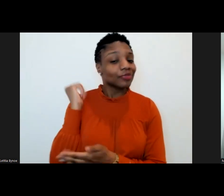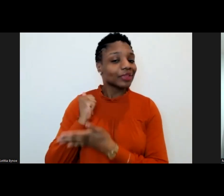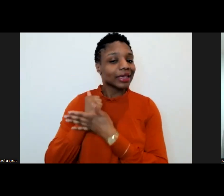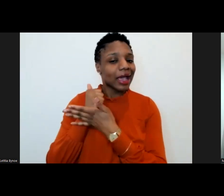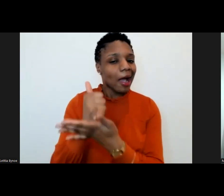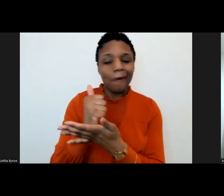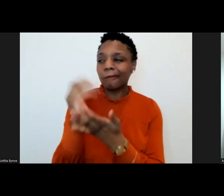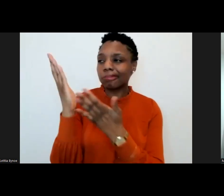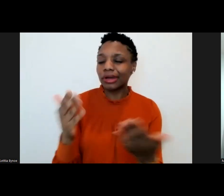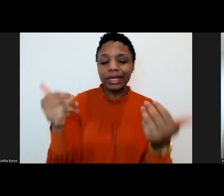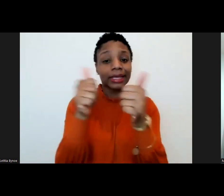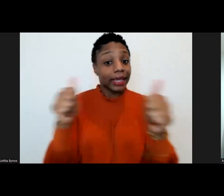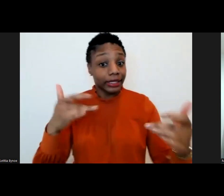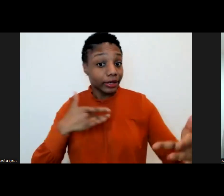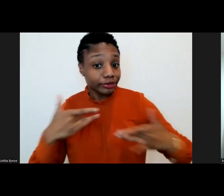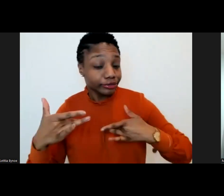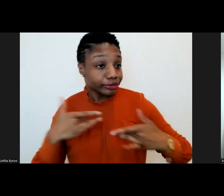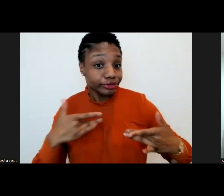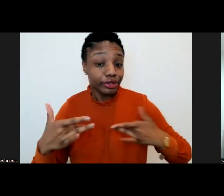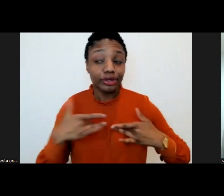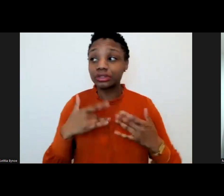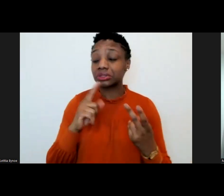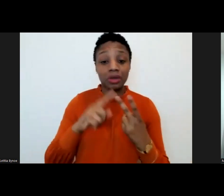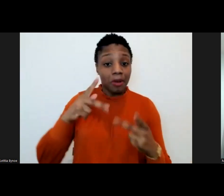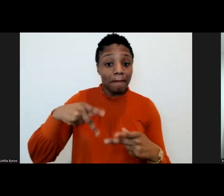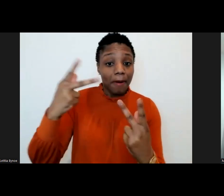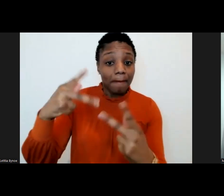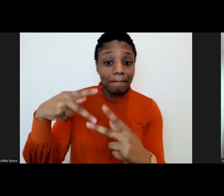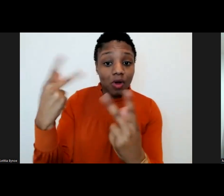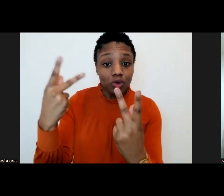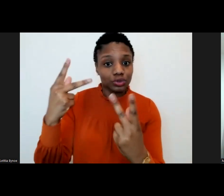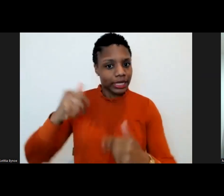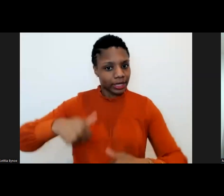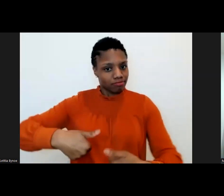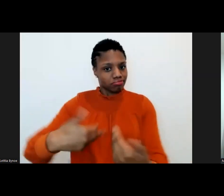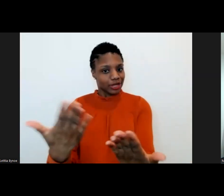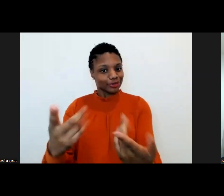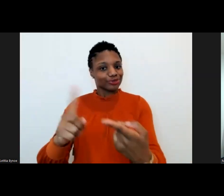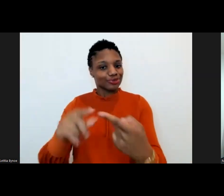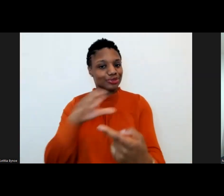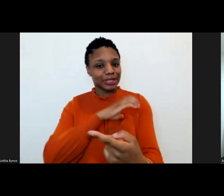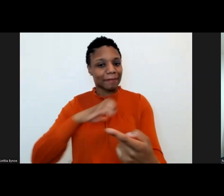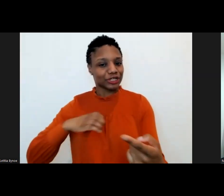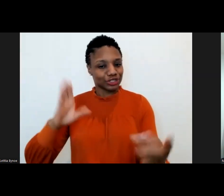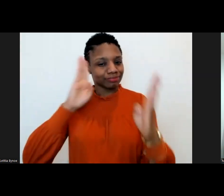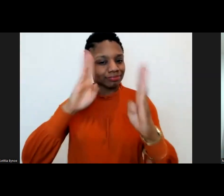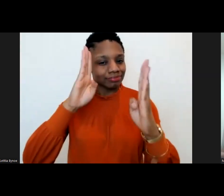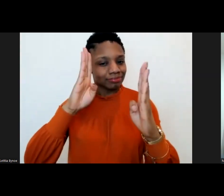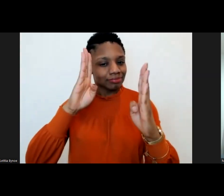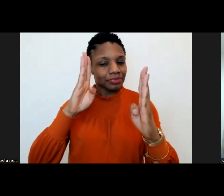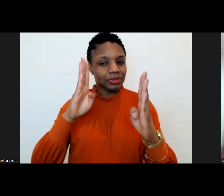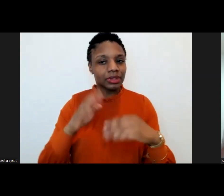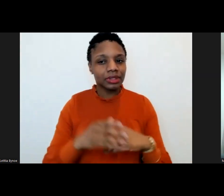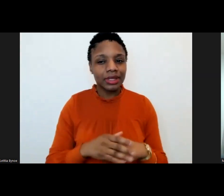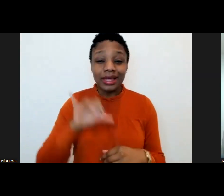concerns or proposals or other things to the attention of the commission. That's really what we've tried to do, is try to create